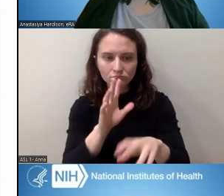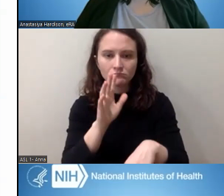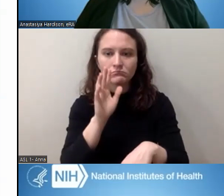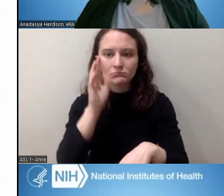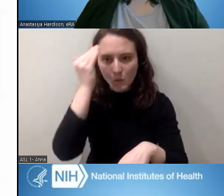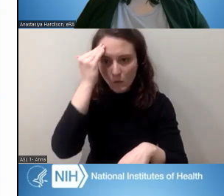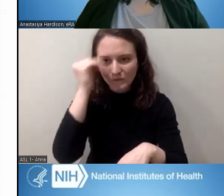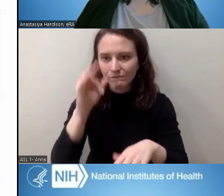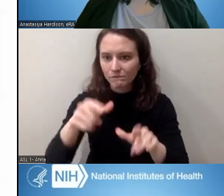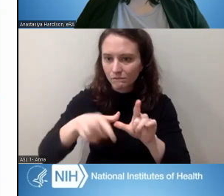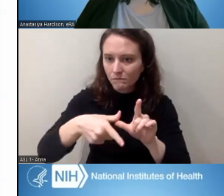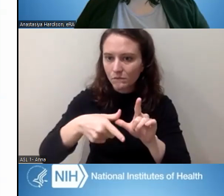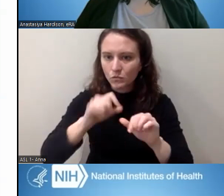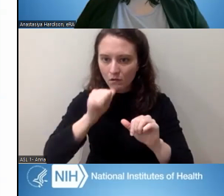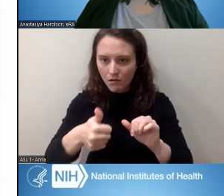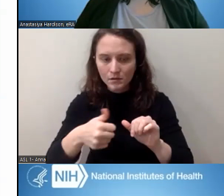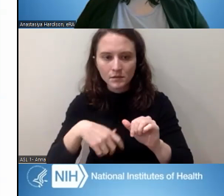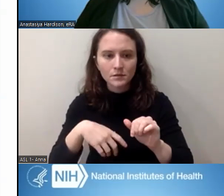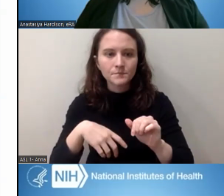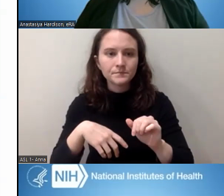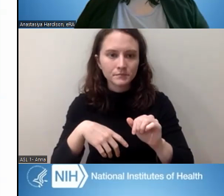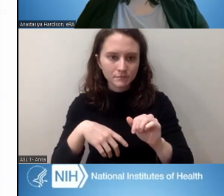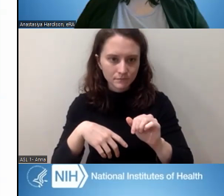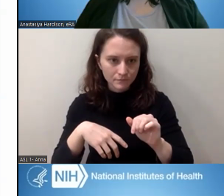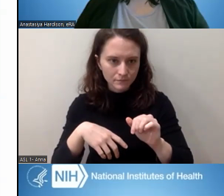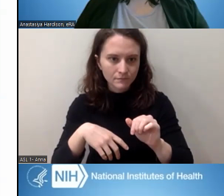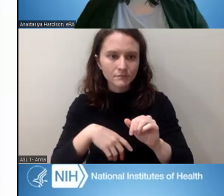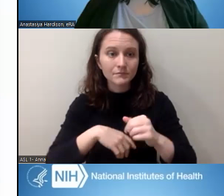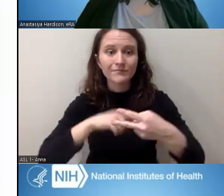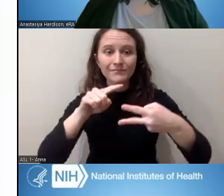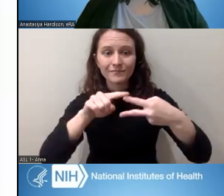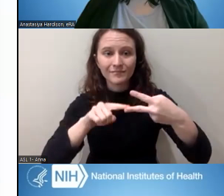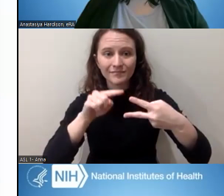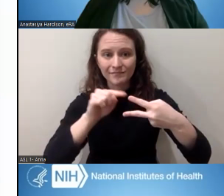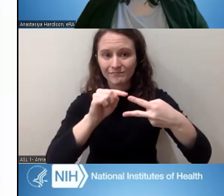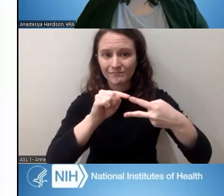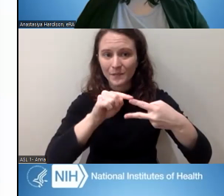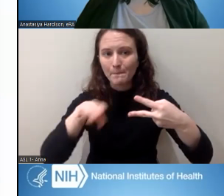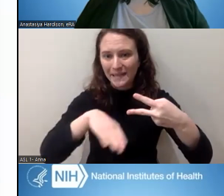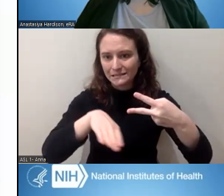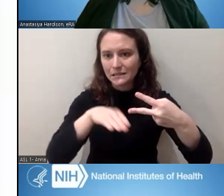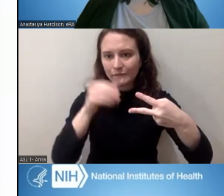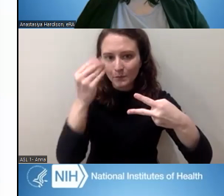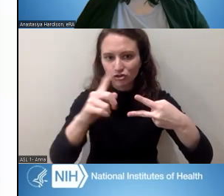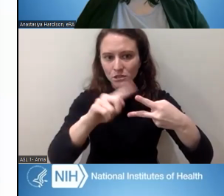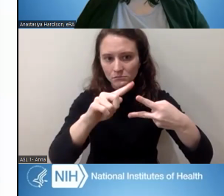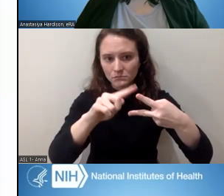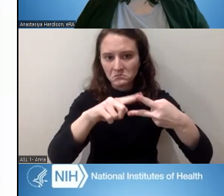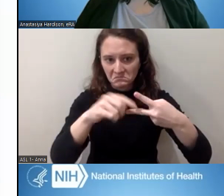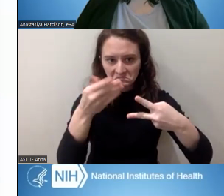The name, address, institution contact information, list of signing officials are all here. The